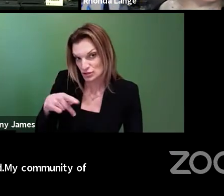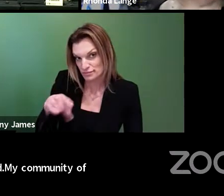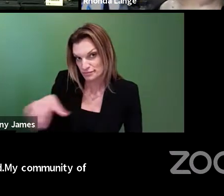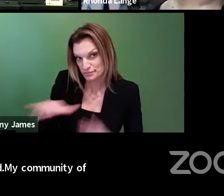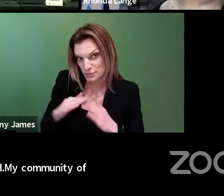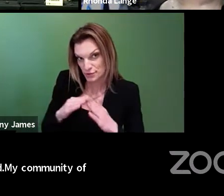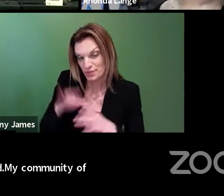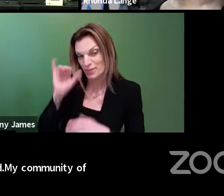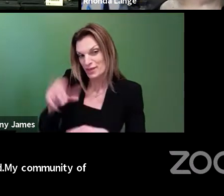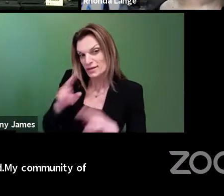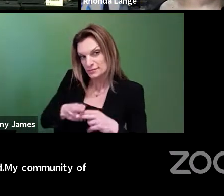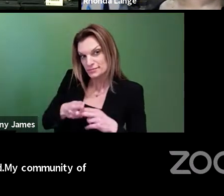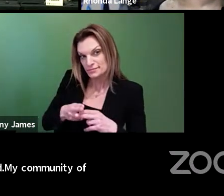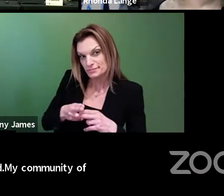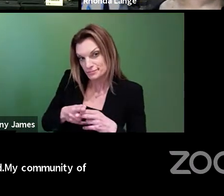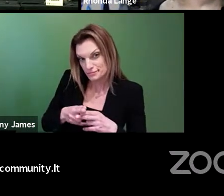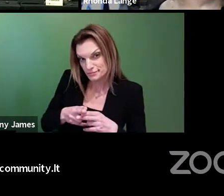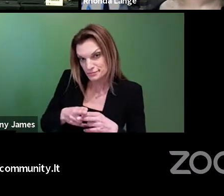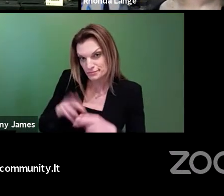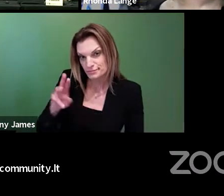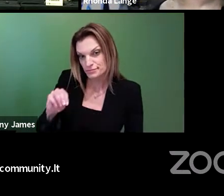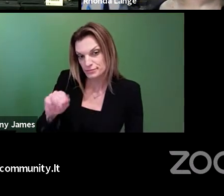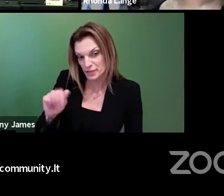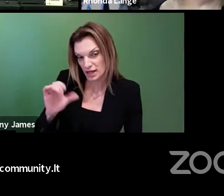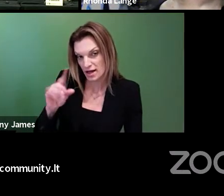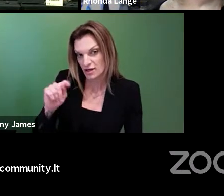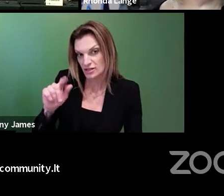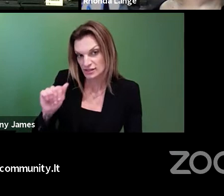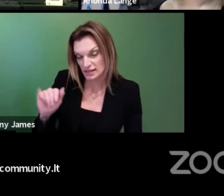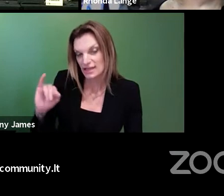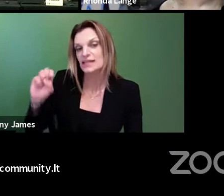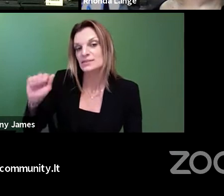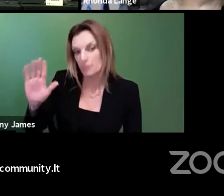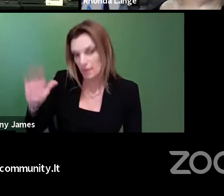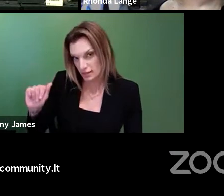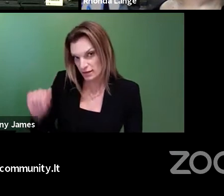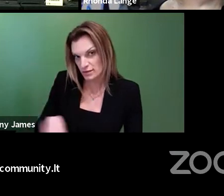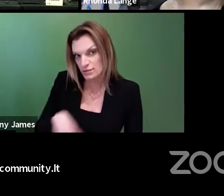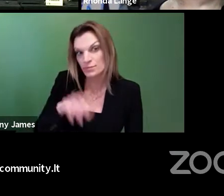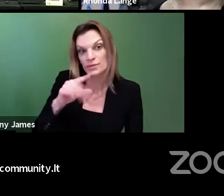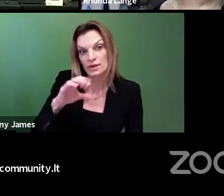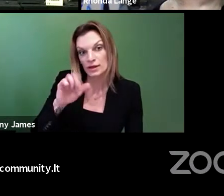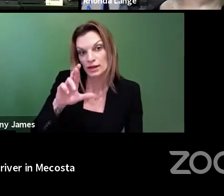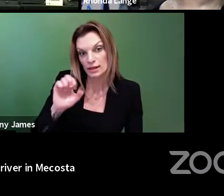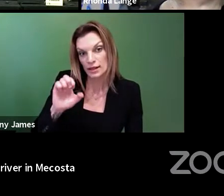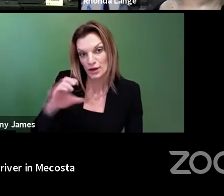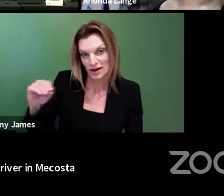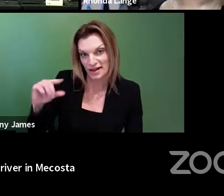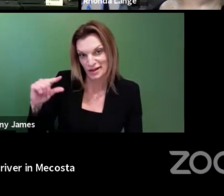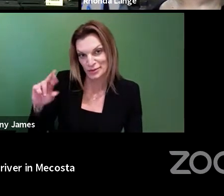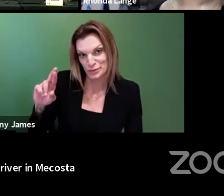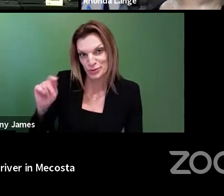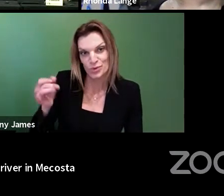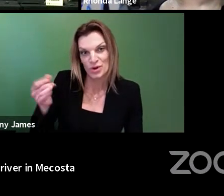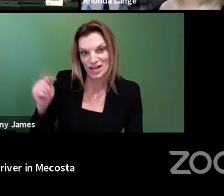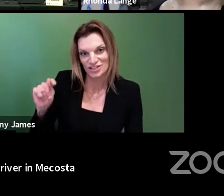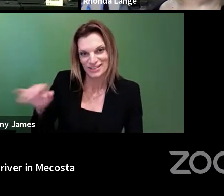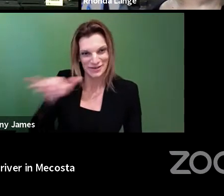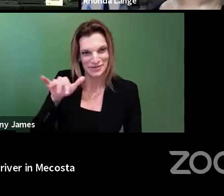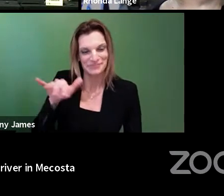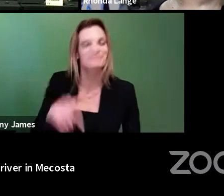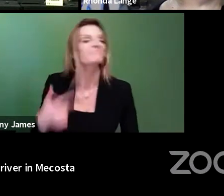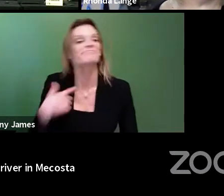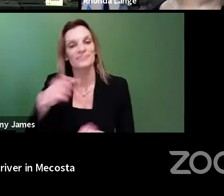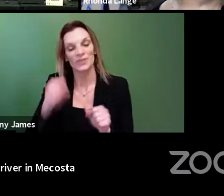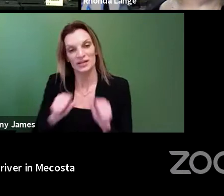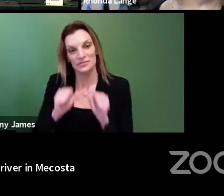is a part of the many lakes and rivers in Mecosta, Isabella, Clare, and Gratiot counties. Together, we can help each other maintain